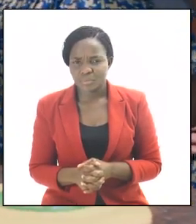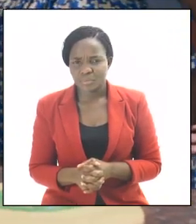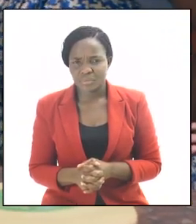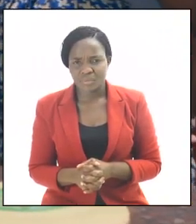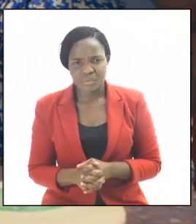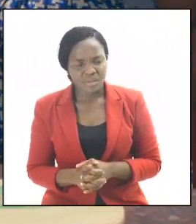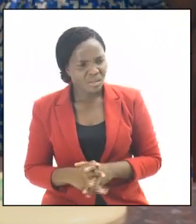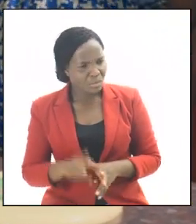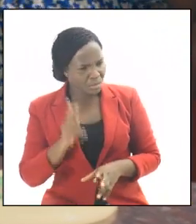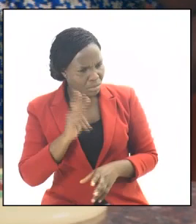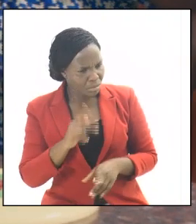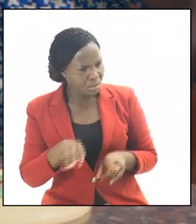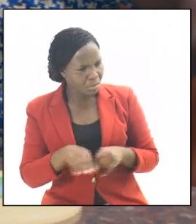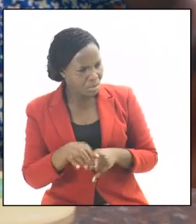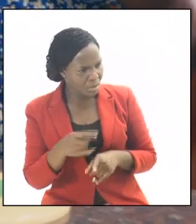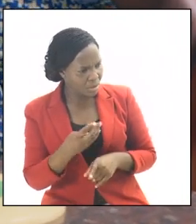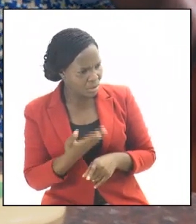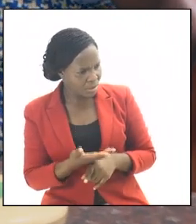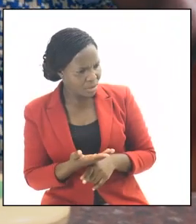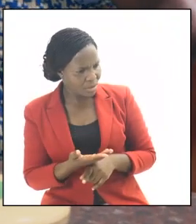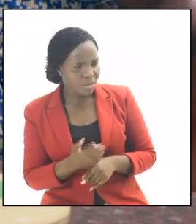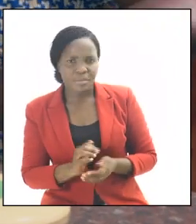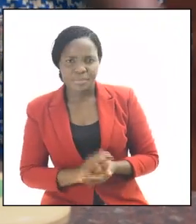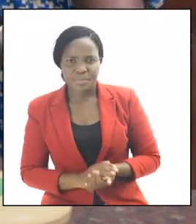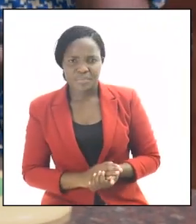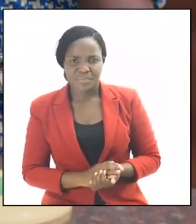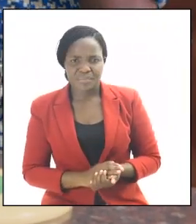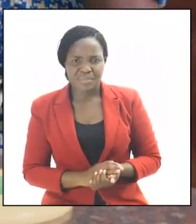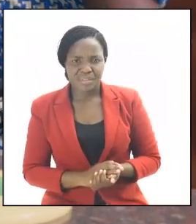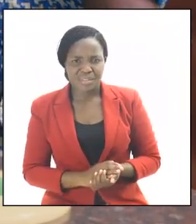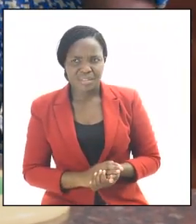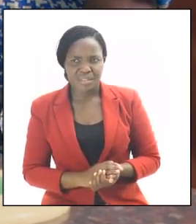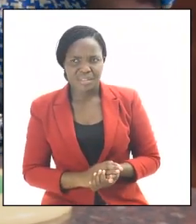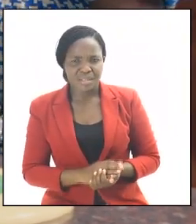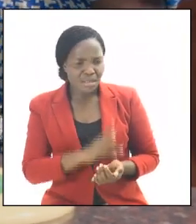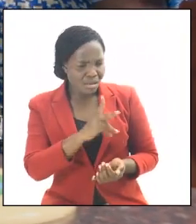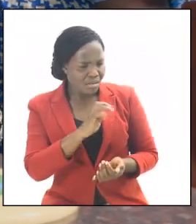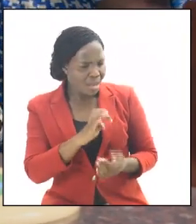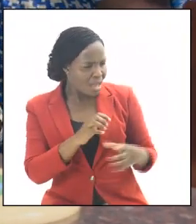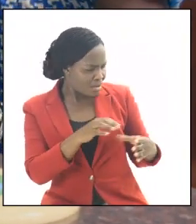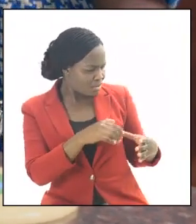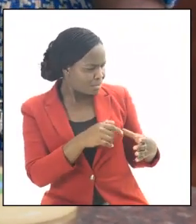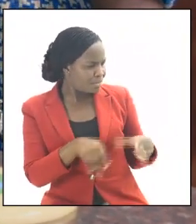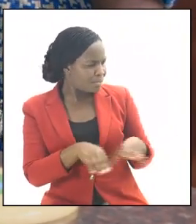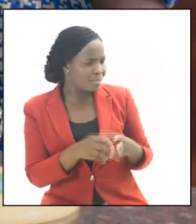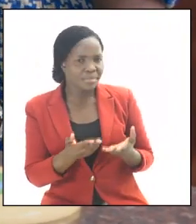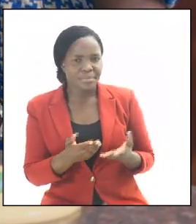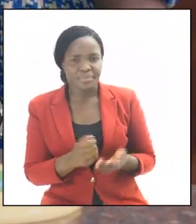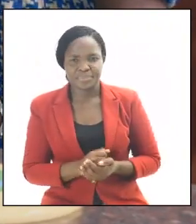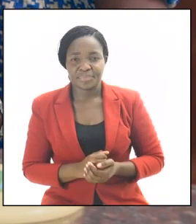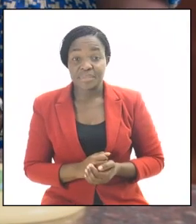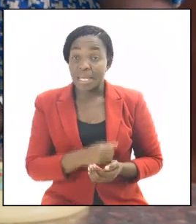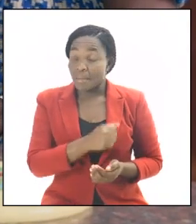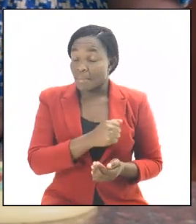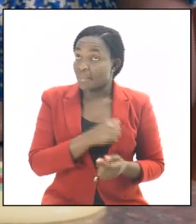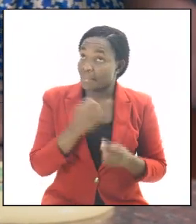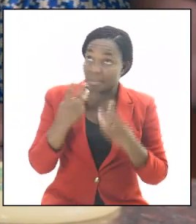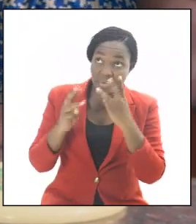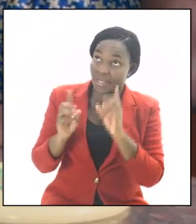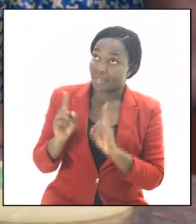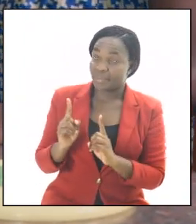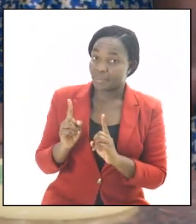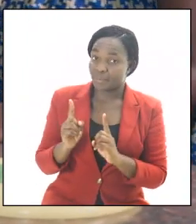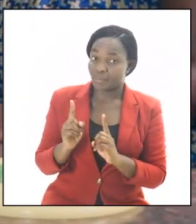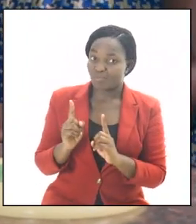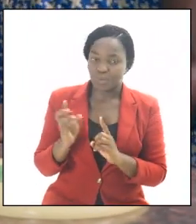have to do in maths? And what does this pie has to do with your homework? Don't worry, Mom. We're just gonna eat